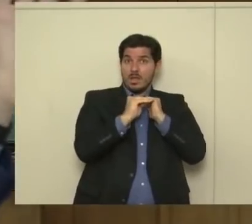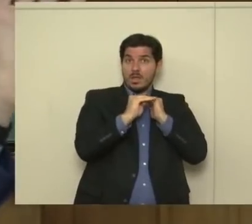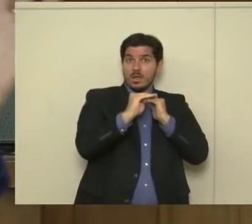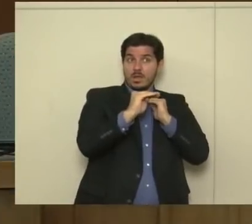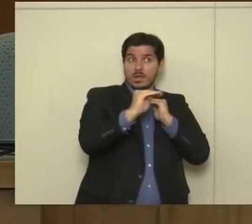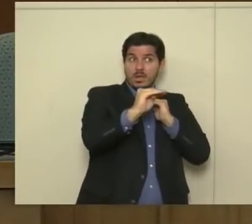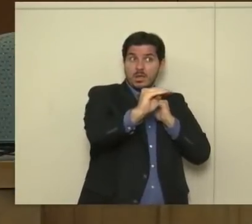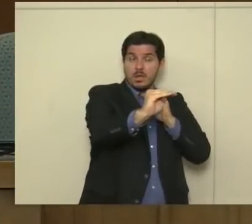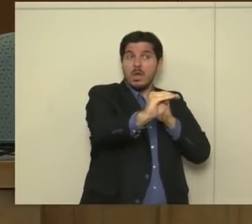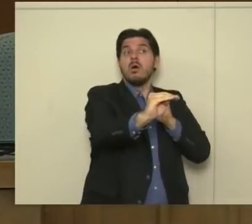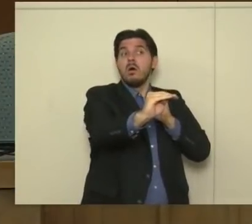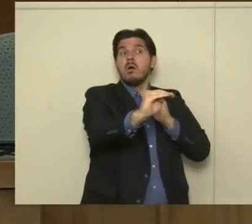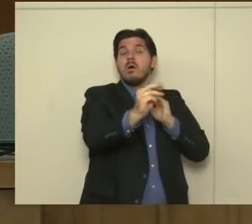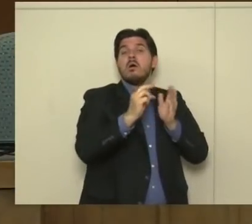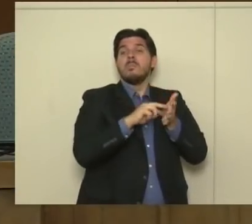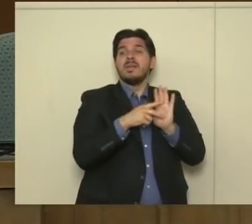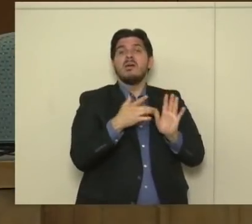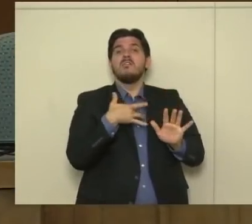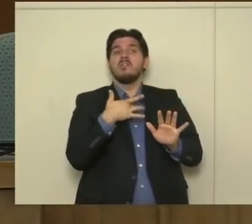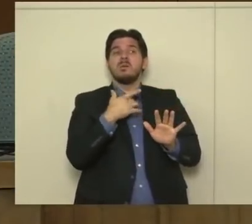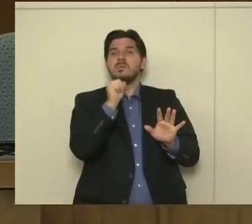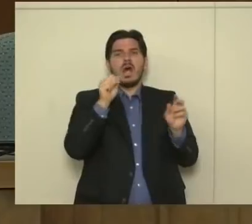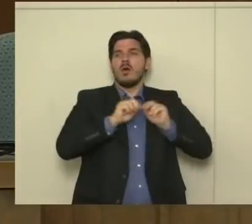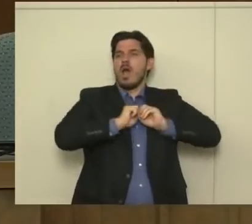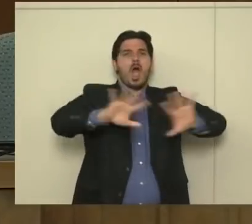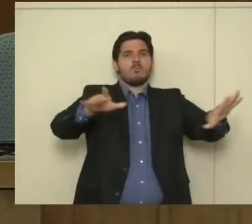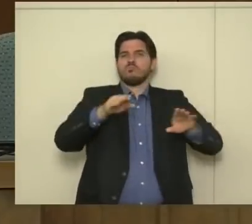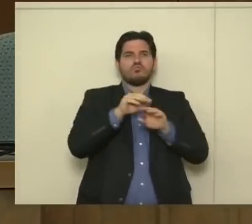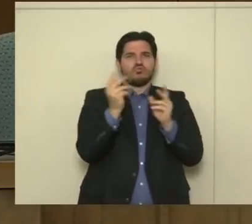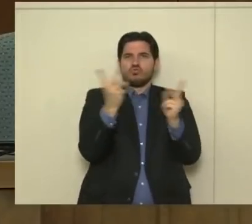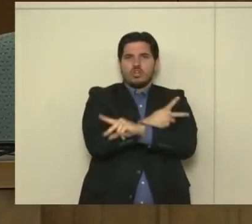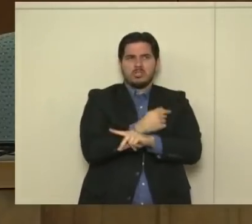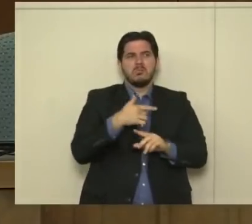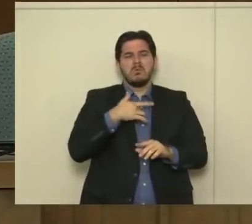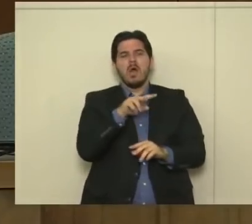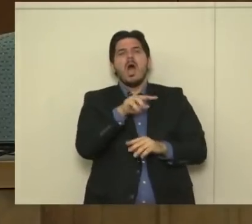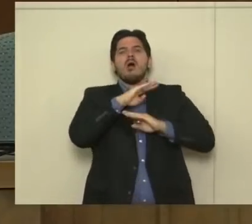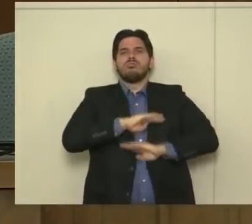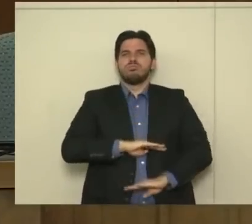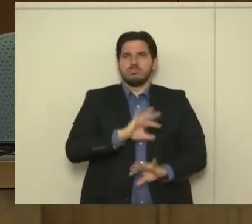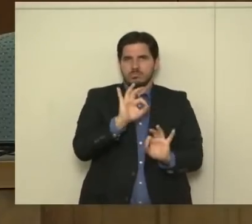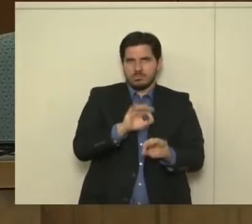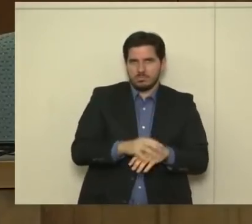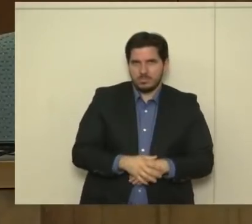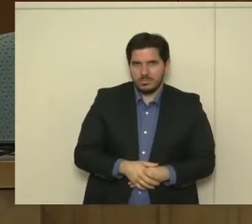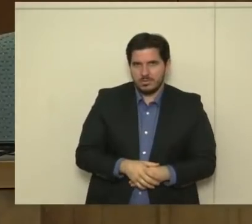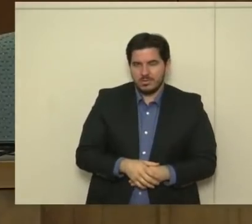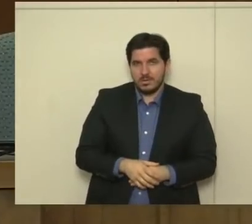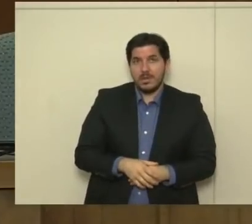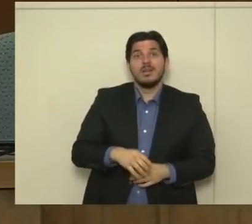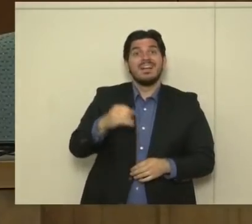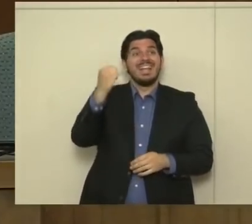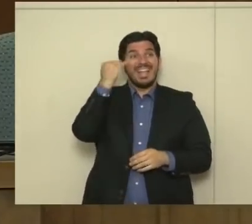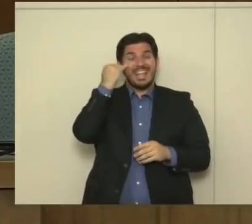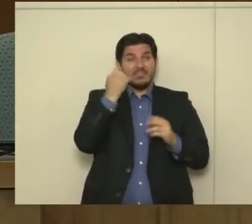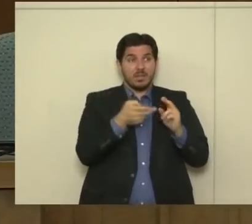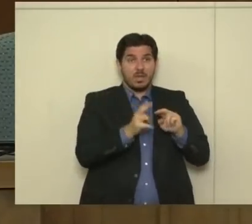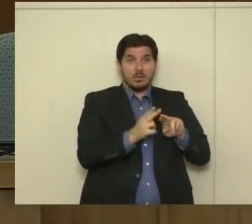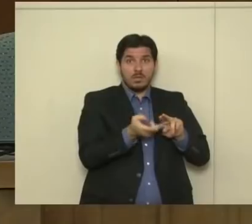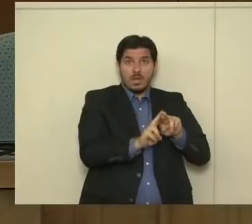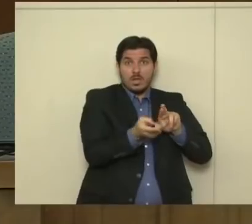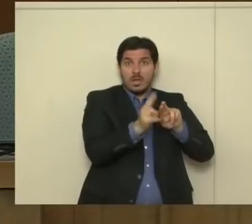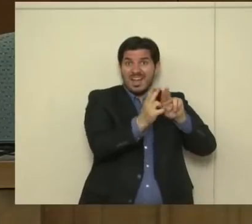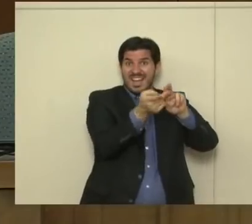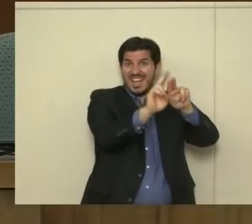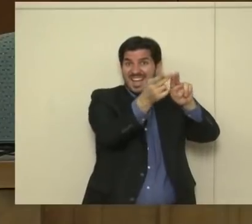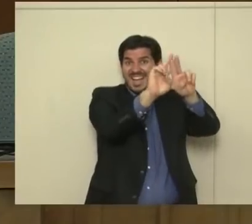bigger outbreak. Because if we were seeing evidence of a more rapid spread across New Mexico,